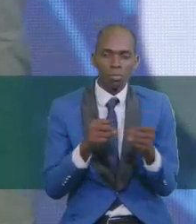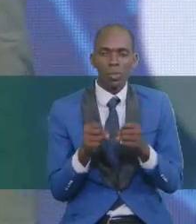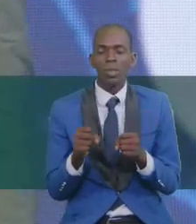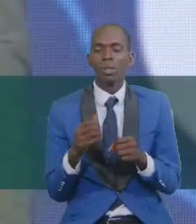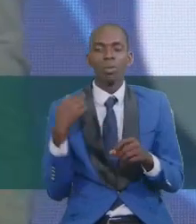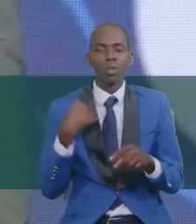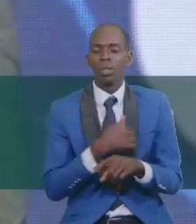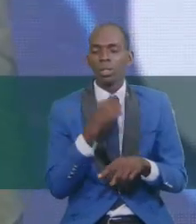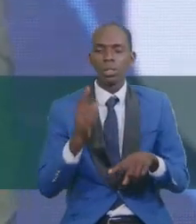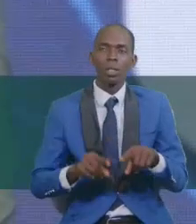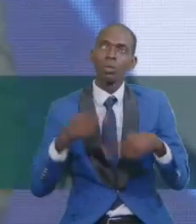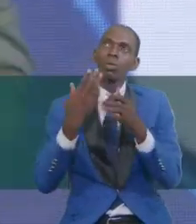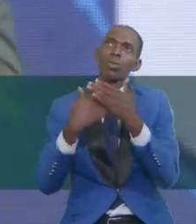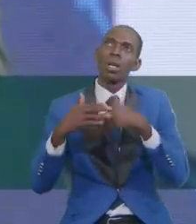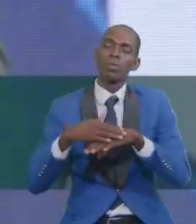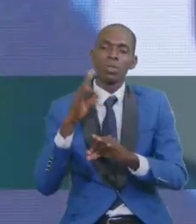condition.